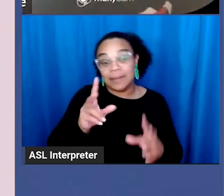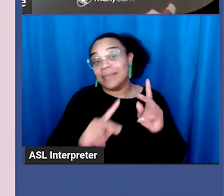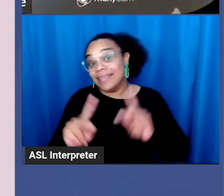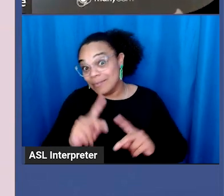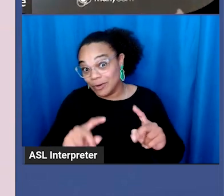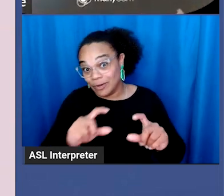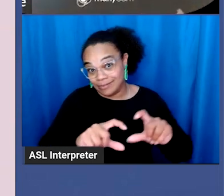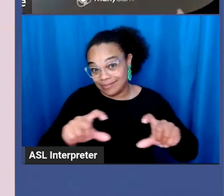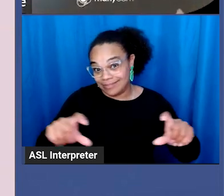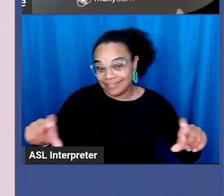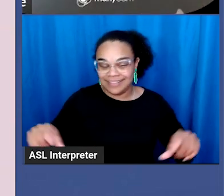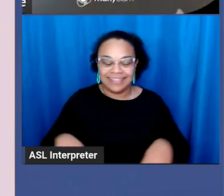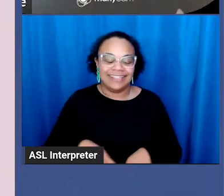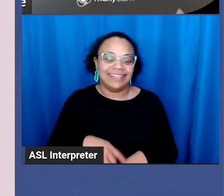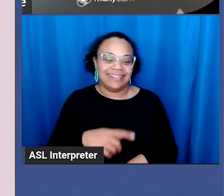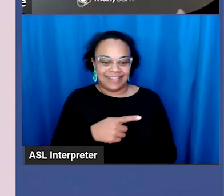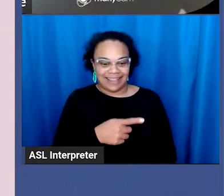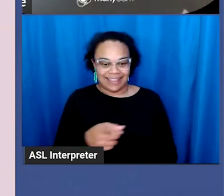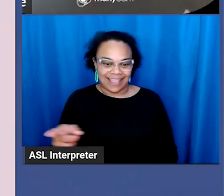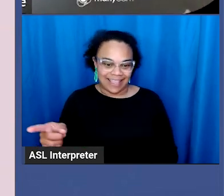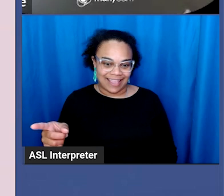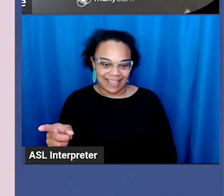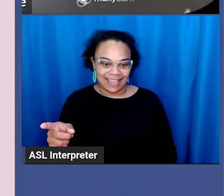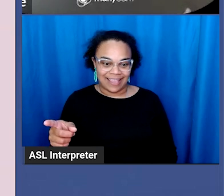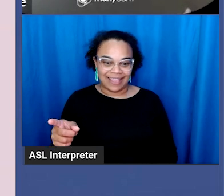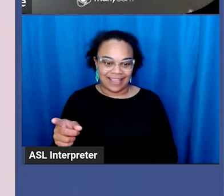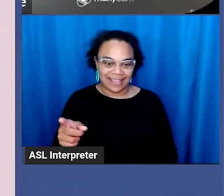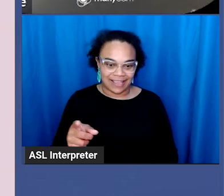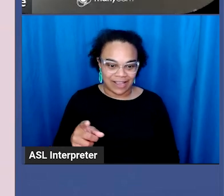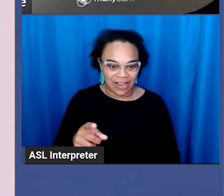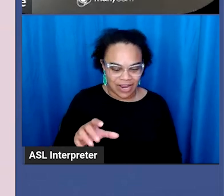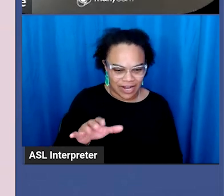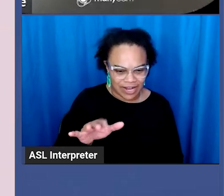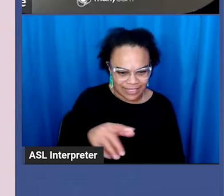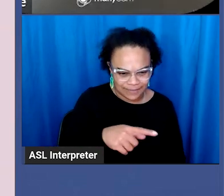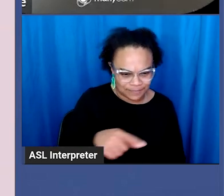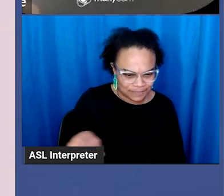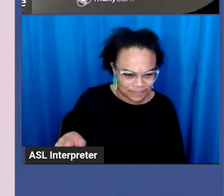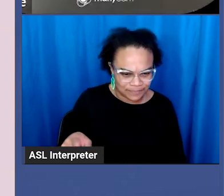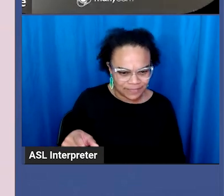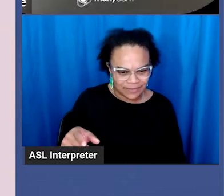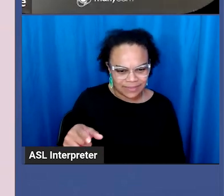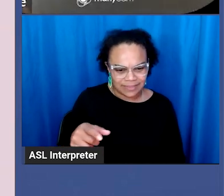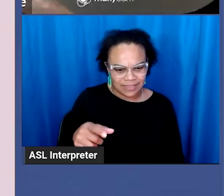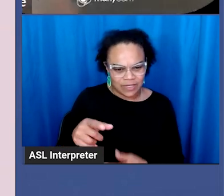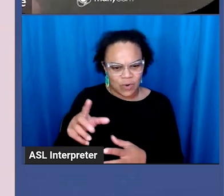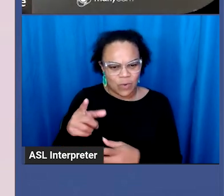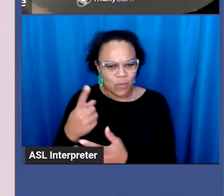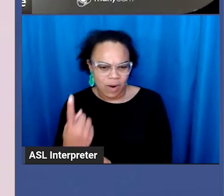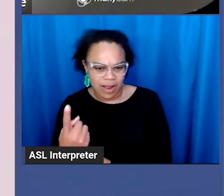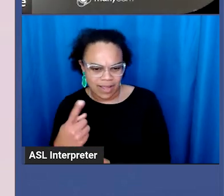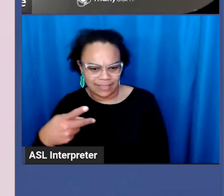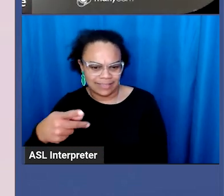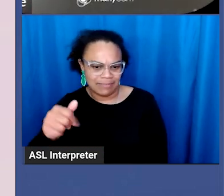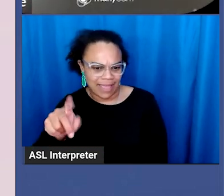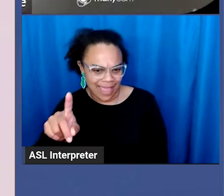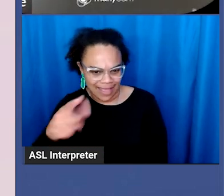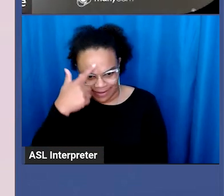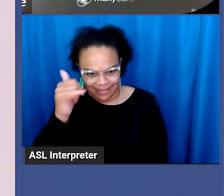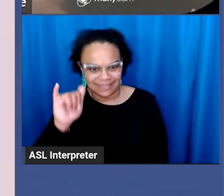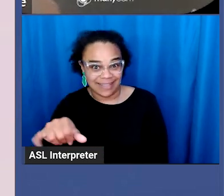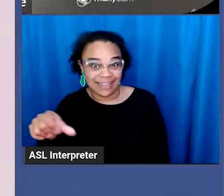people, and they are bearing gifts. One of them is some pads because that shit's